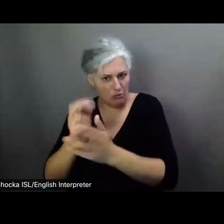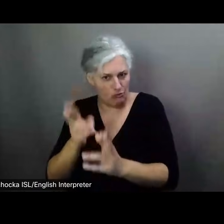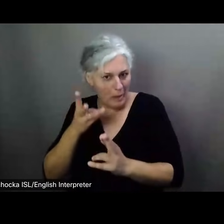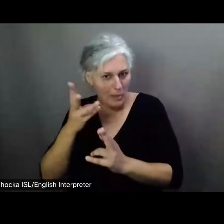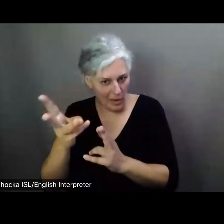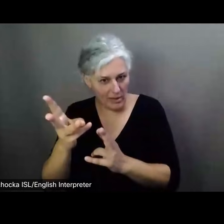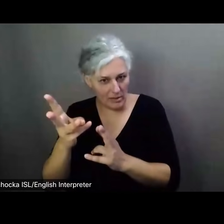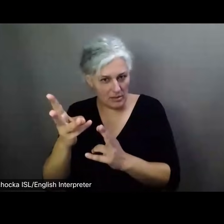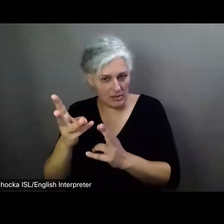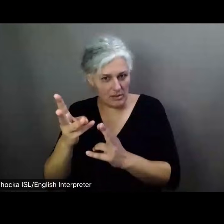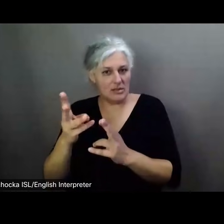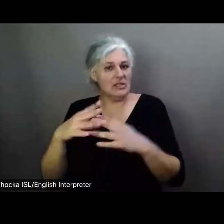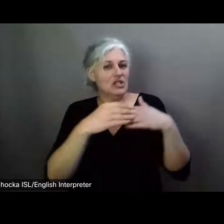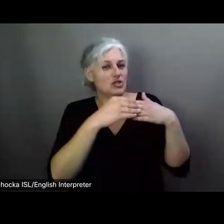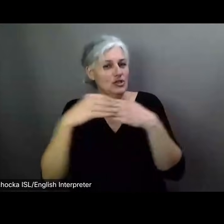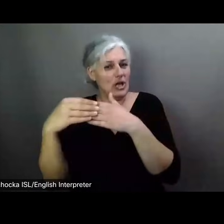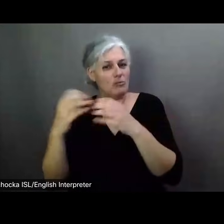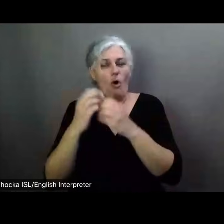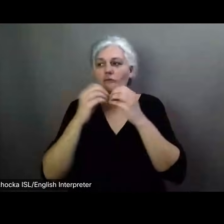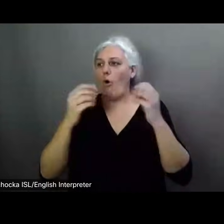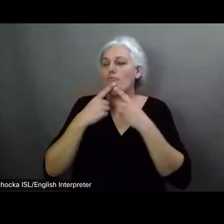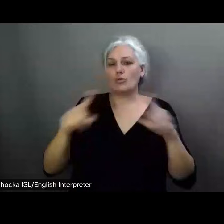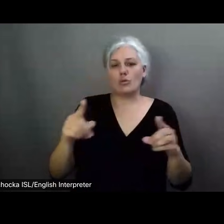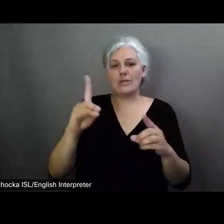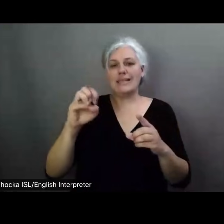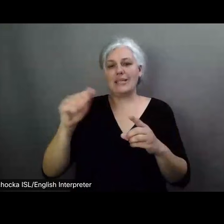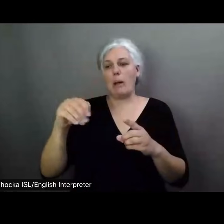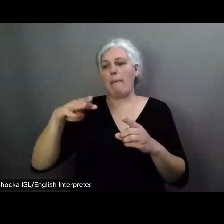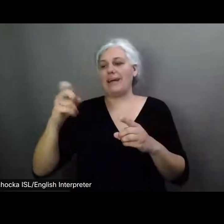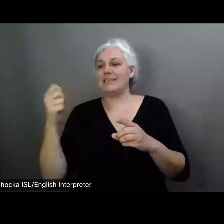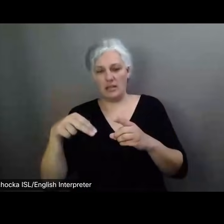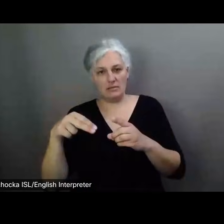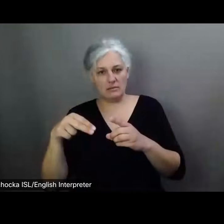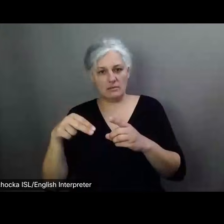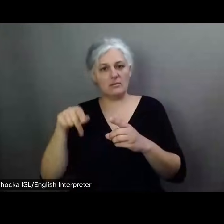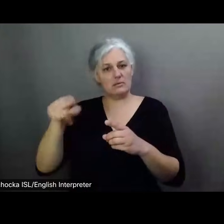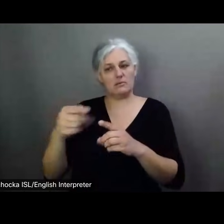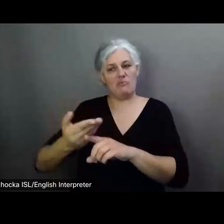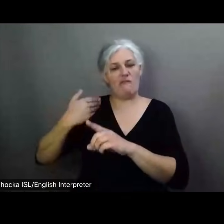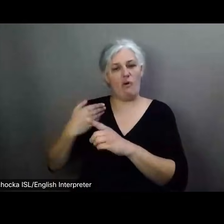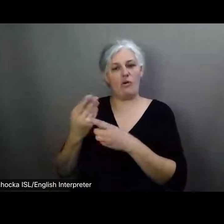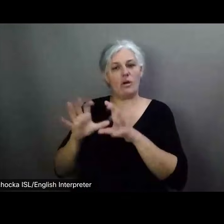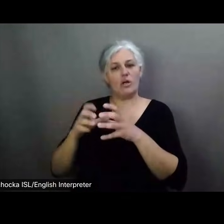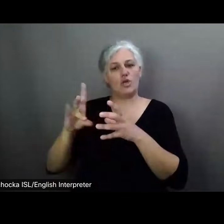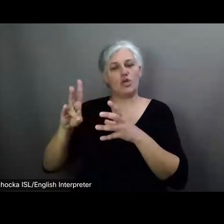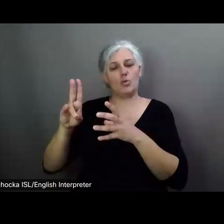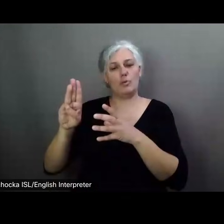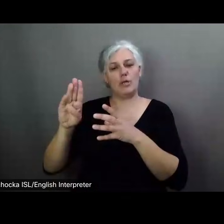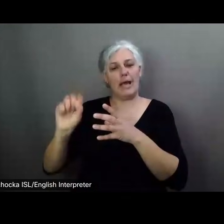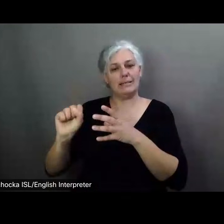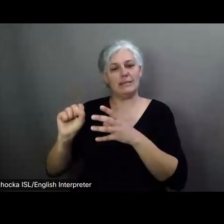from champions of open disclosure, such as Deirdre Madden, who led the previous QPS committee in the HSE,